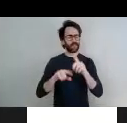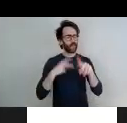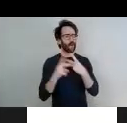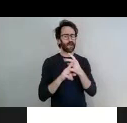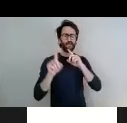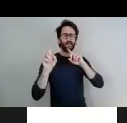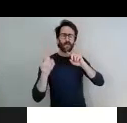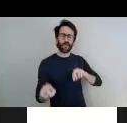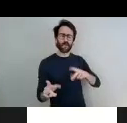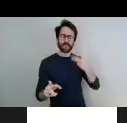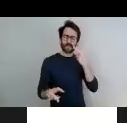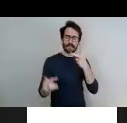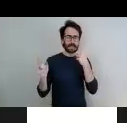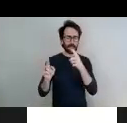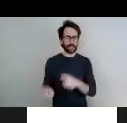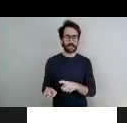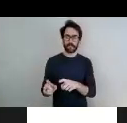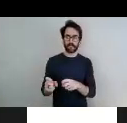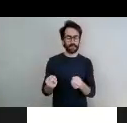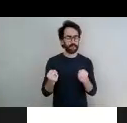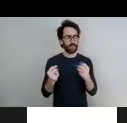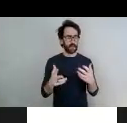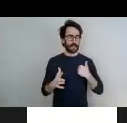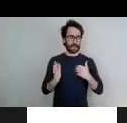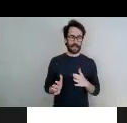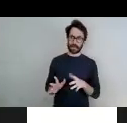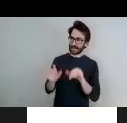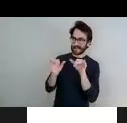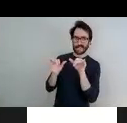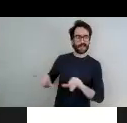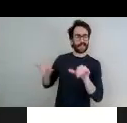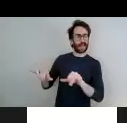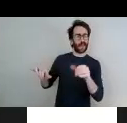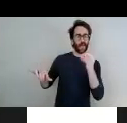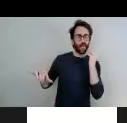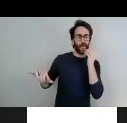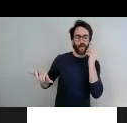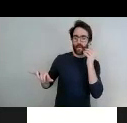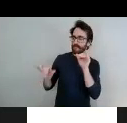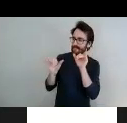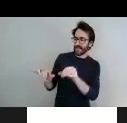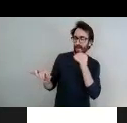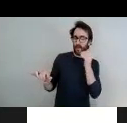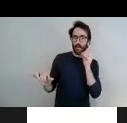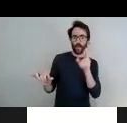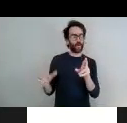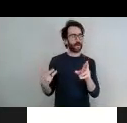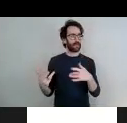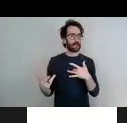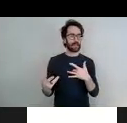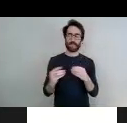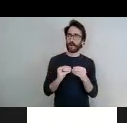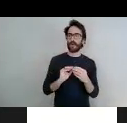be more Canadians remaining at home, or if they feel a little more lonely than they